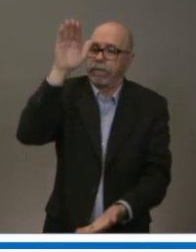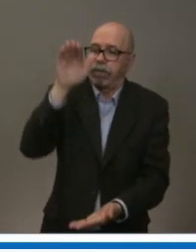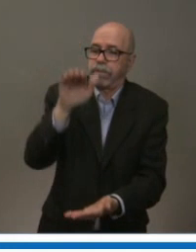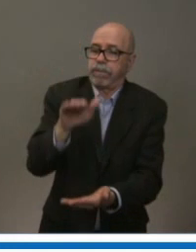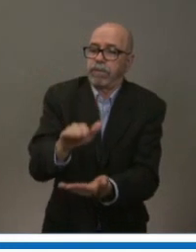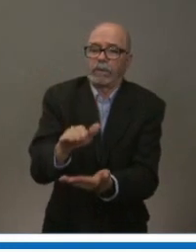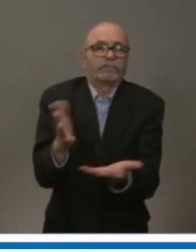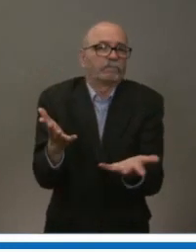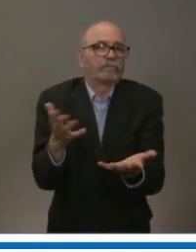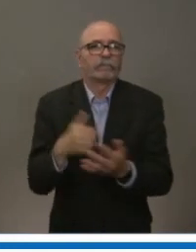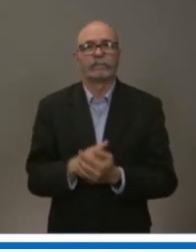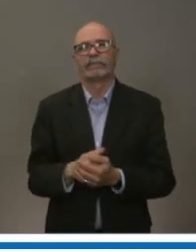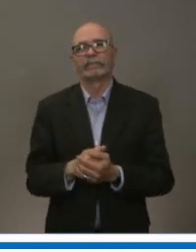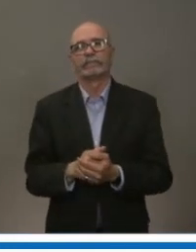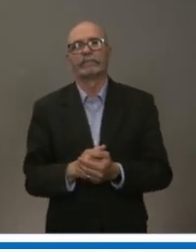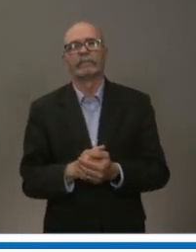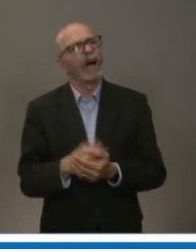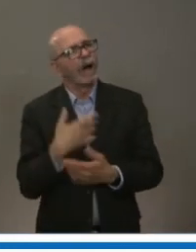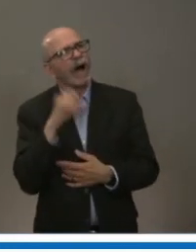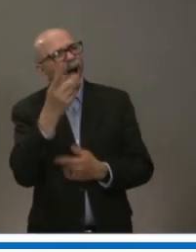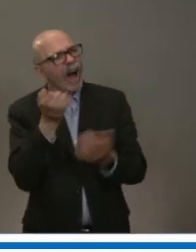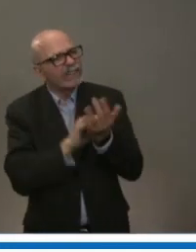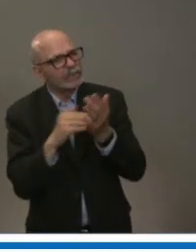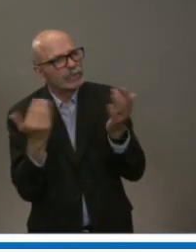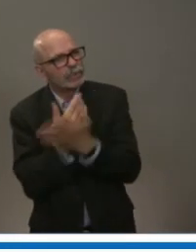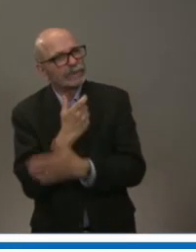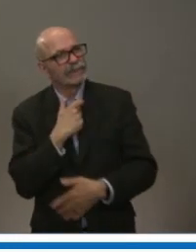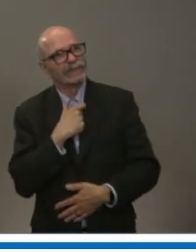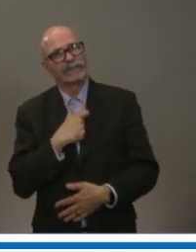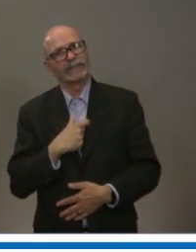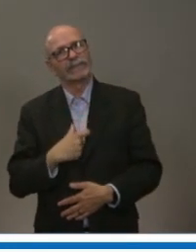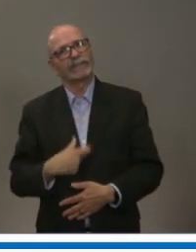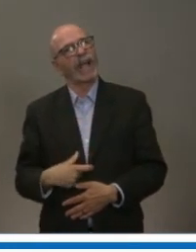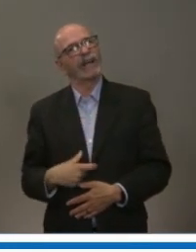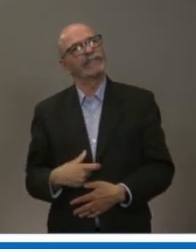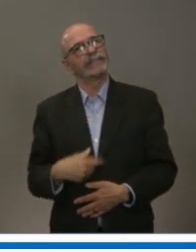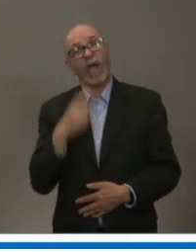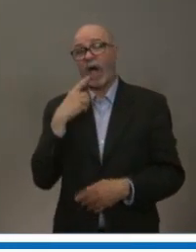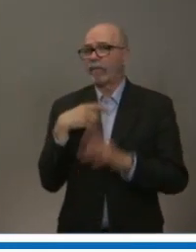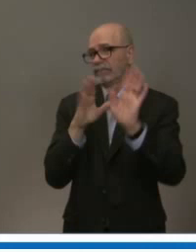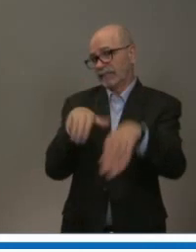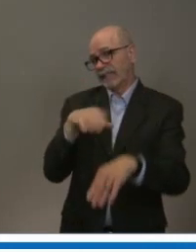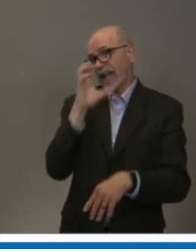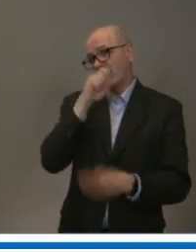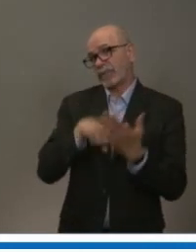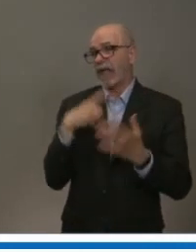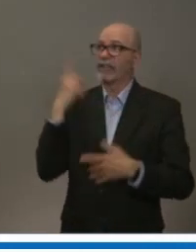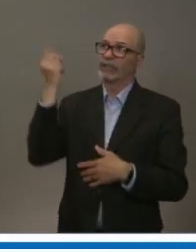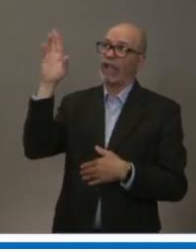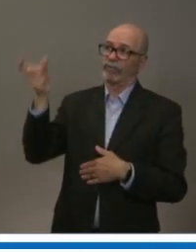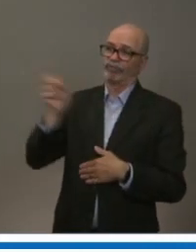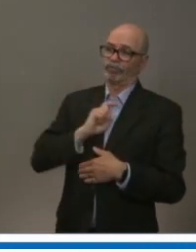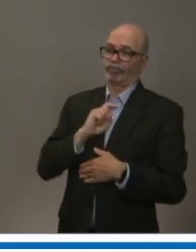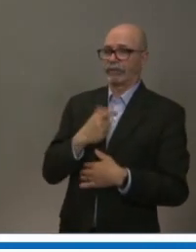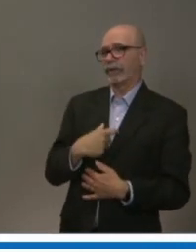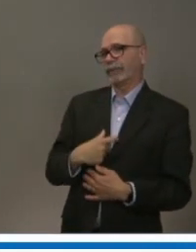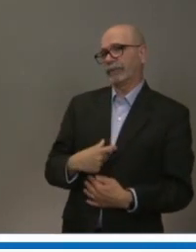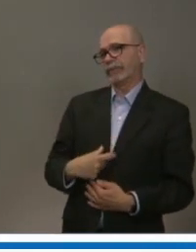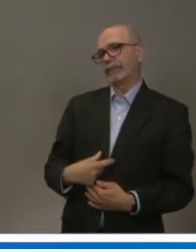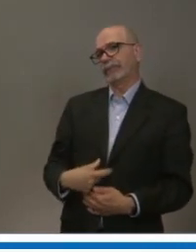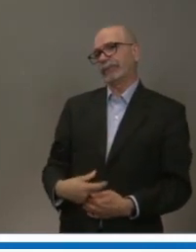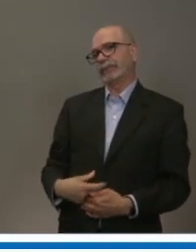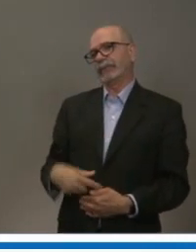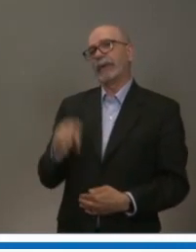was Dr. Jock Murray sent that to me. I got it yesterday, and I want to thank you for recognizing it, and thank you, Dr. Murray, for sending me this